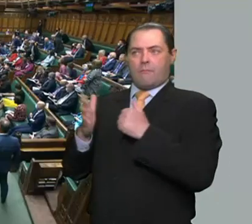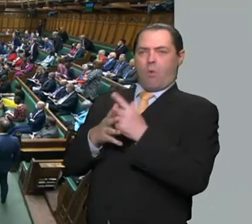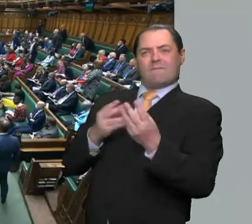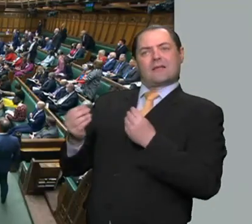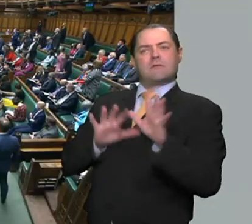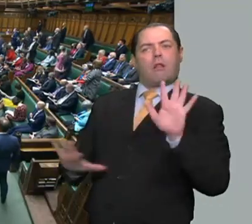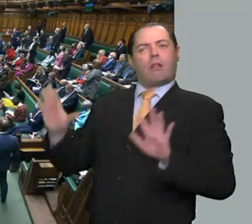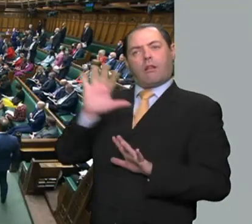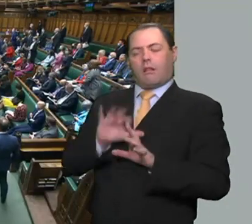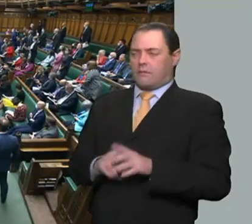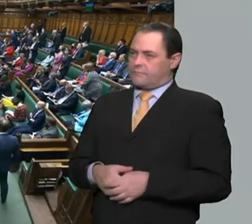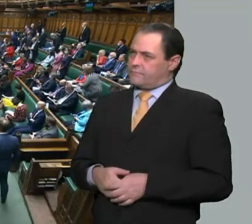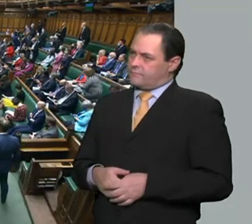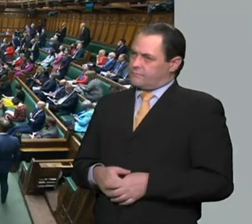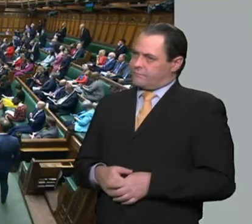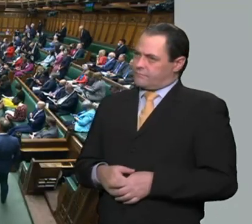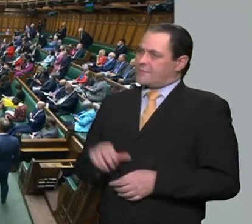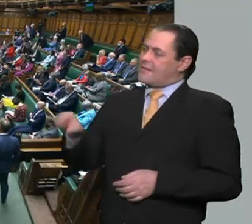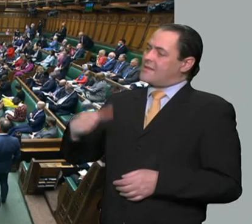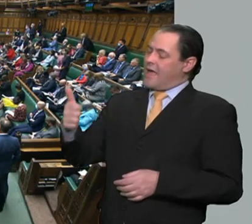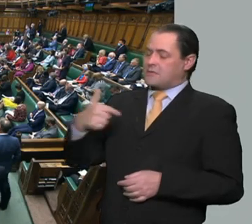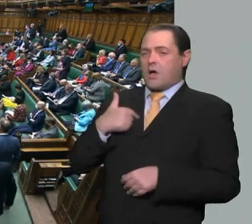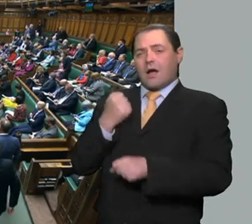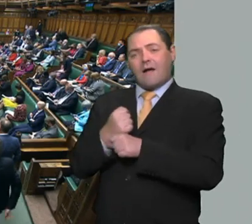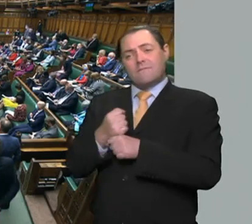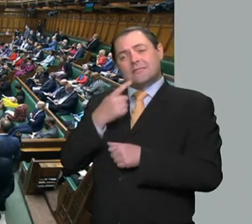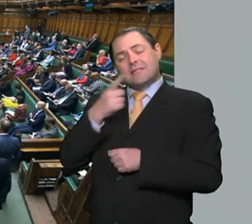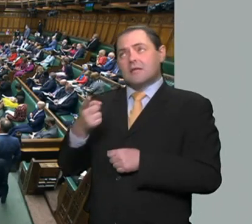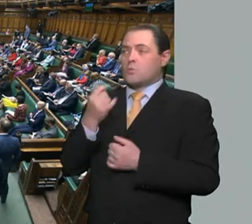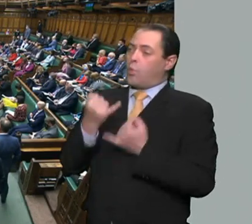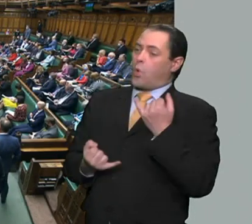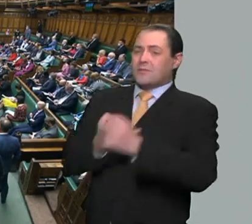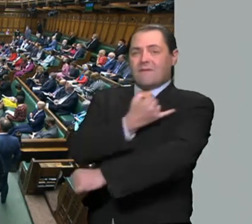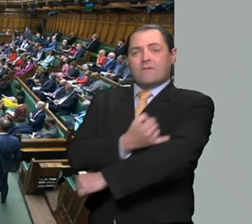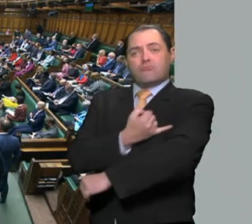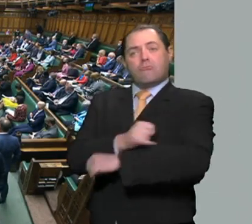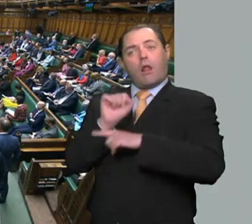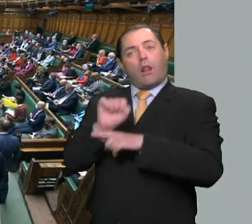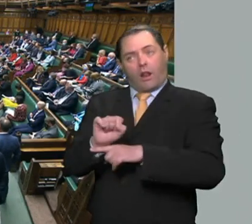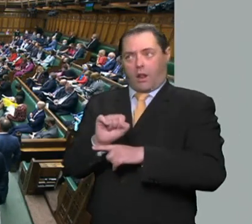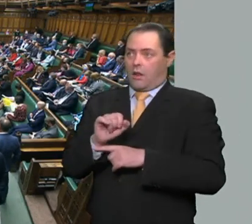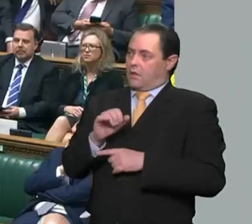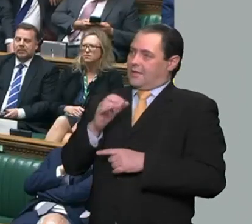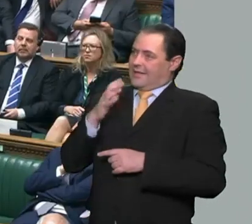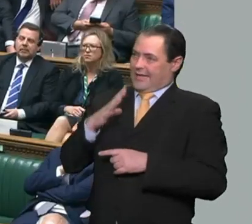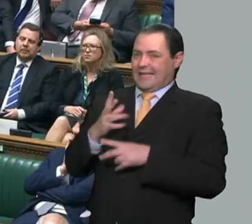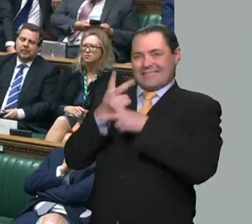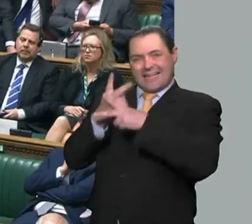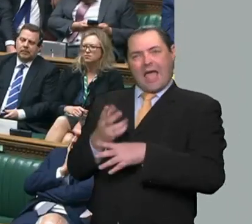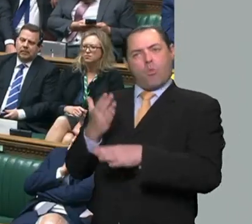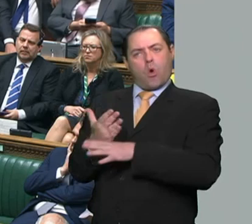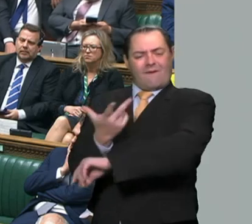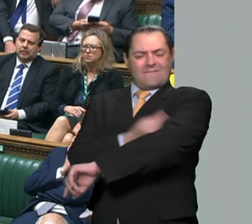Green. Thank you, Mr. Speaker. The government says that to protect the most vulnerable, it is compelling care workers to be vaccinated